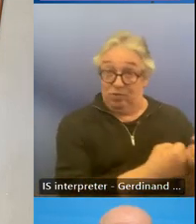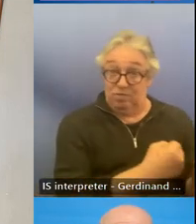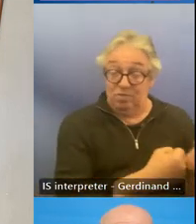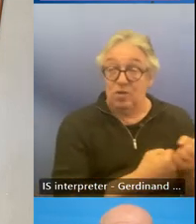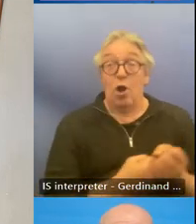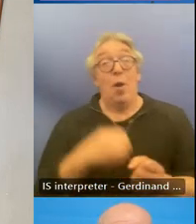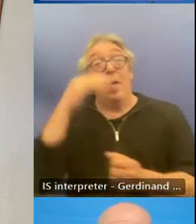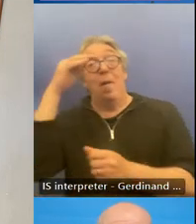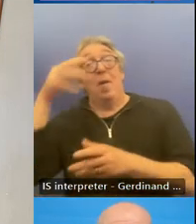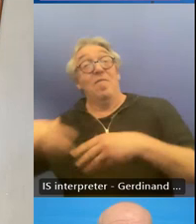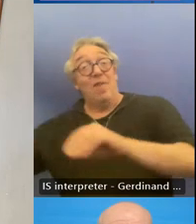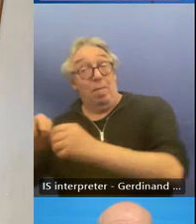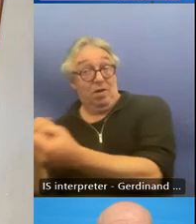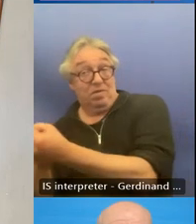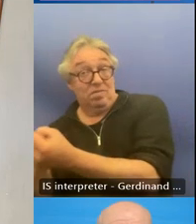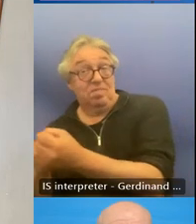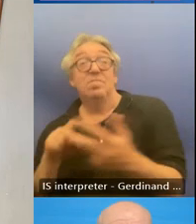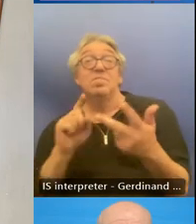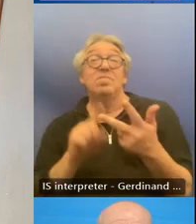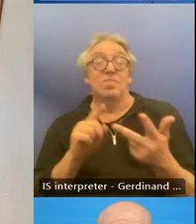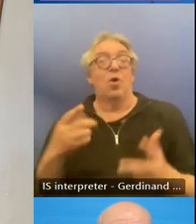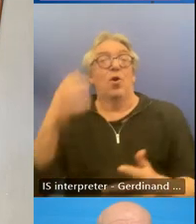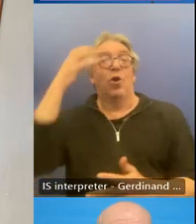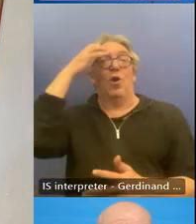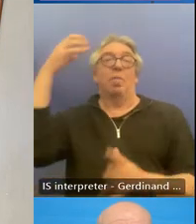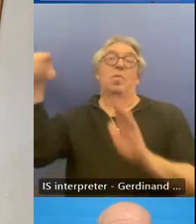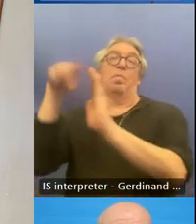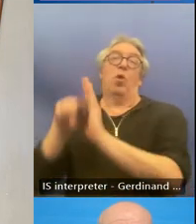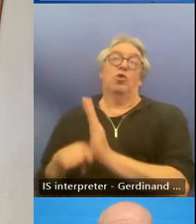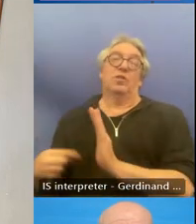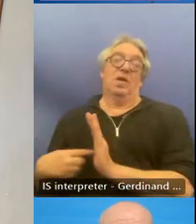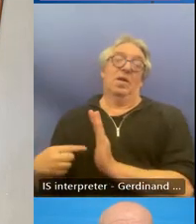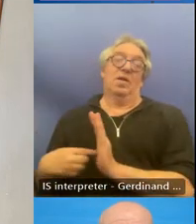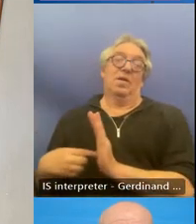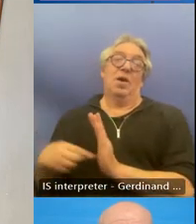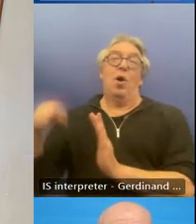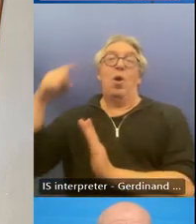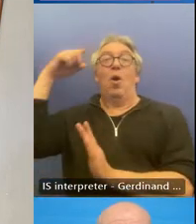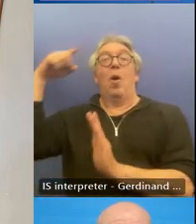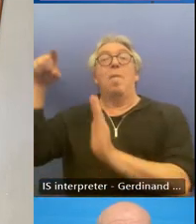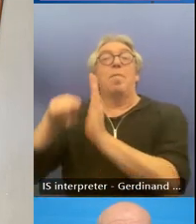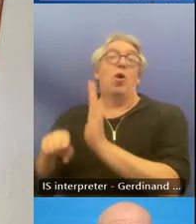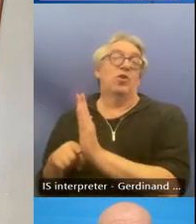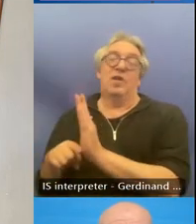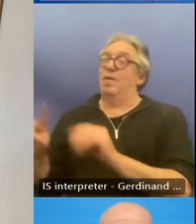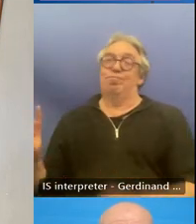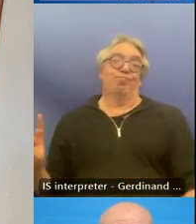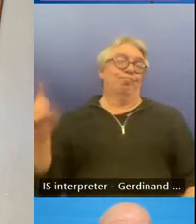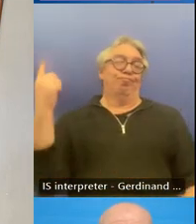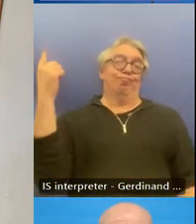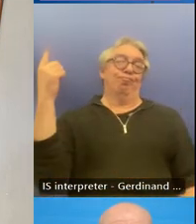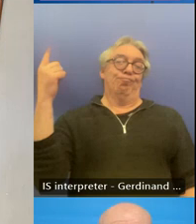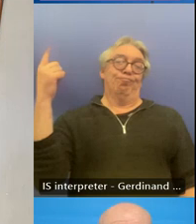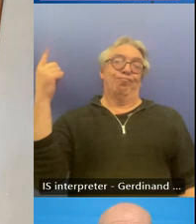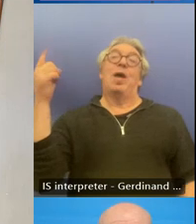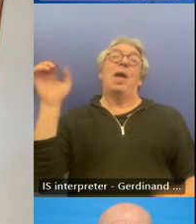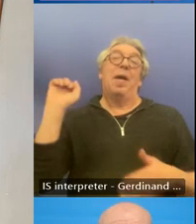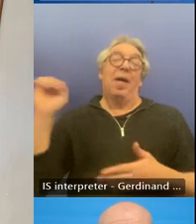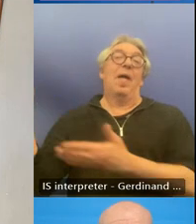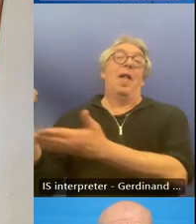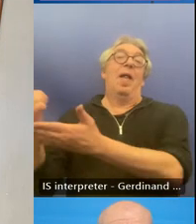during previous slides, that policy influence is the key to enhance sustainability. We